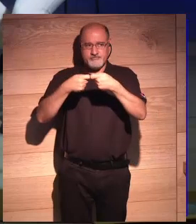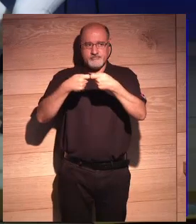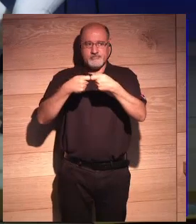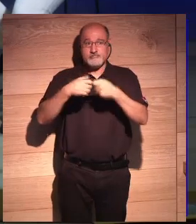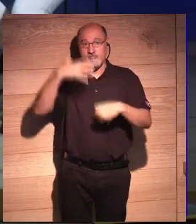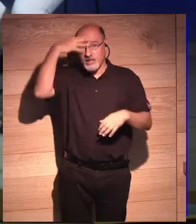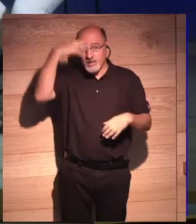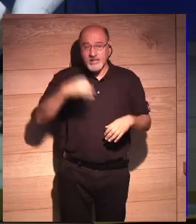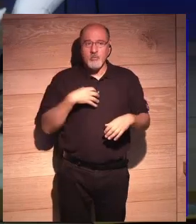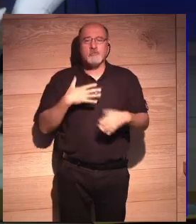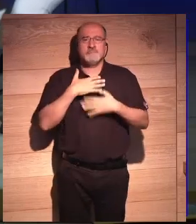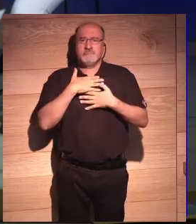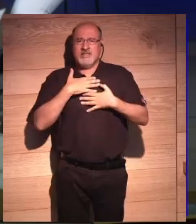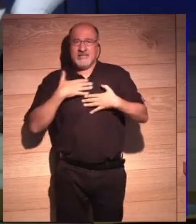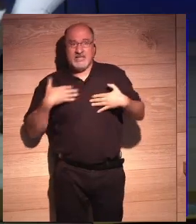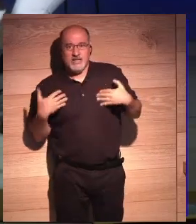answer.